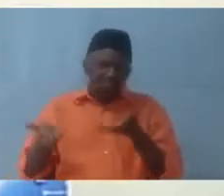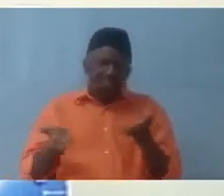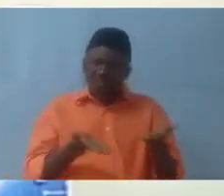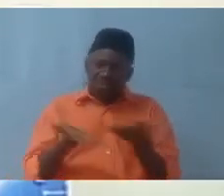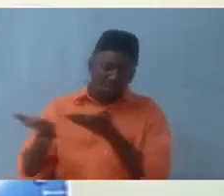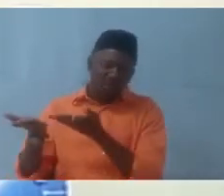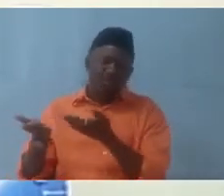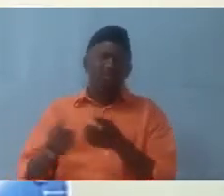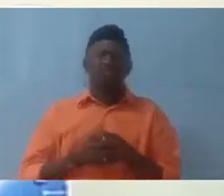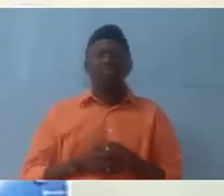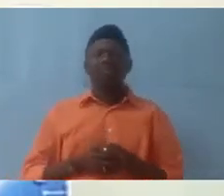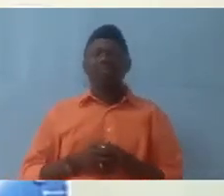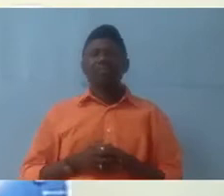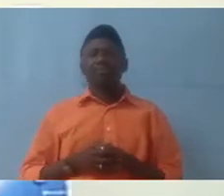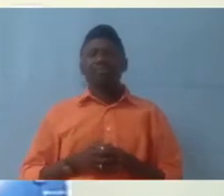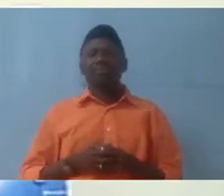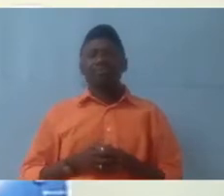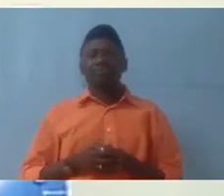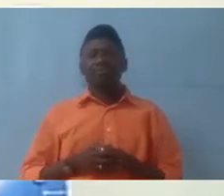But then